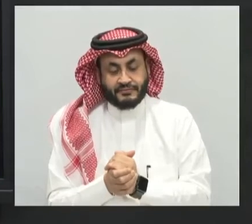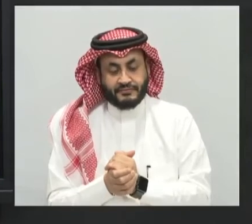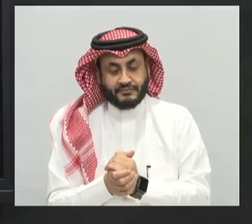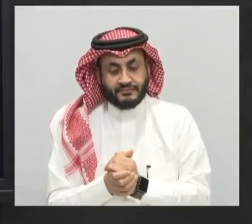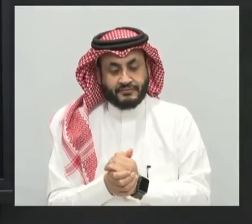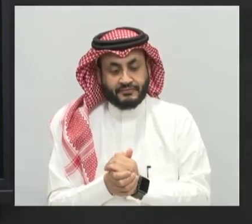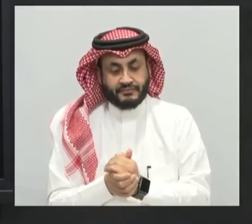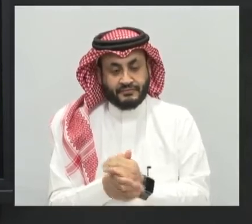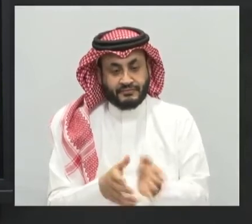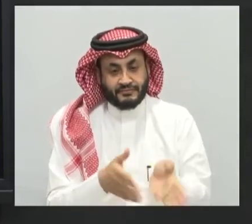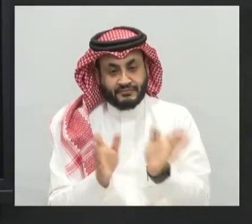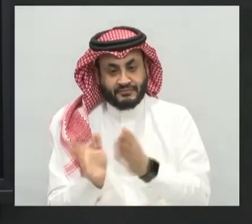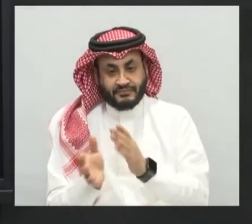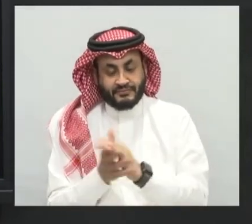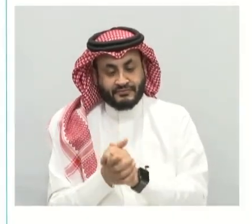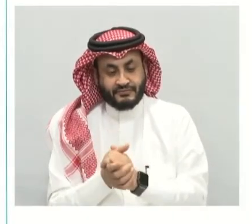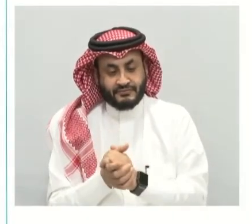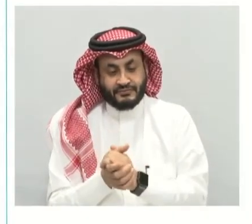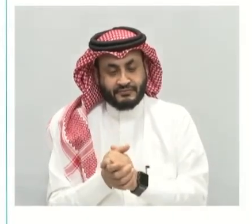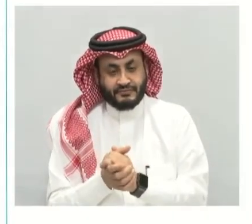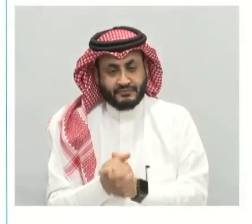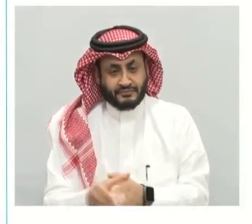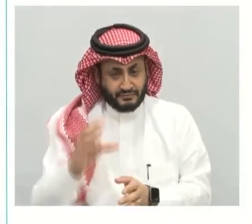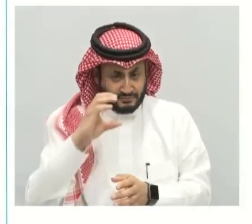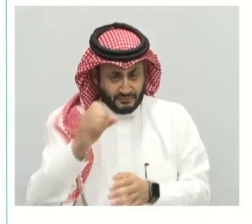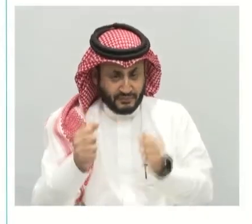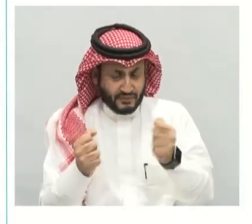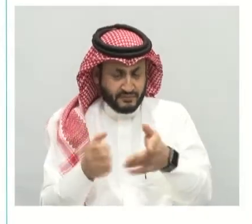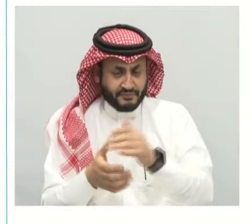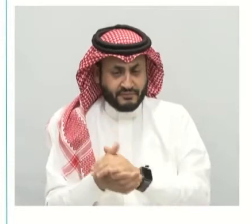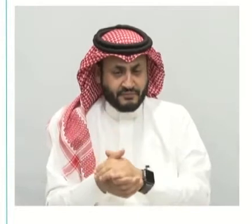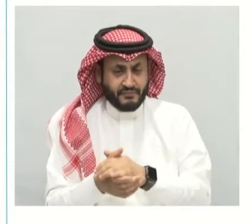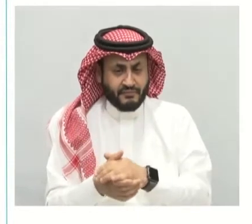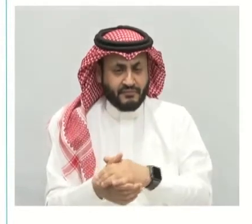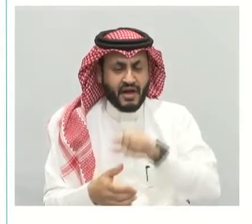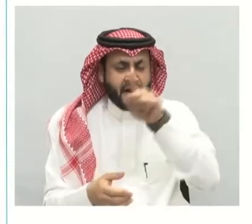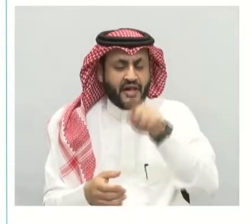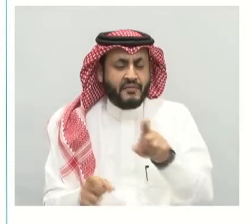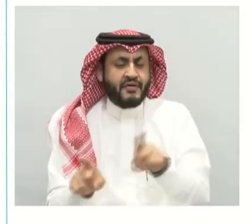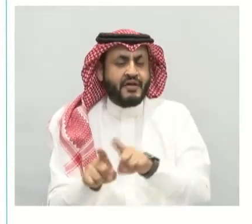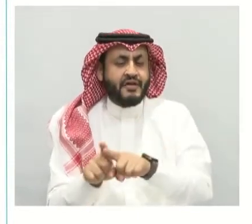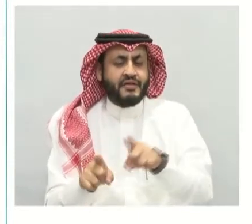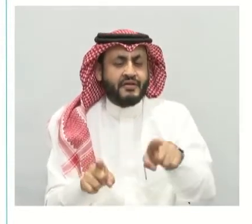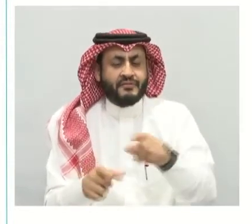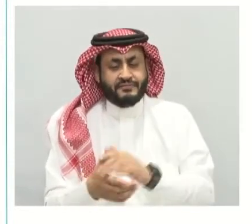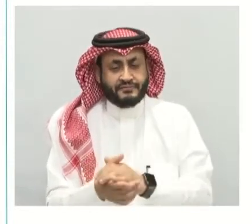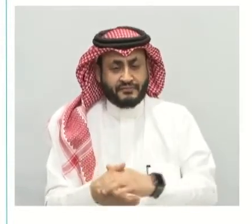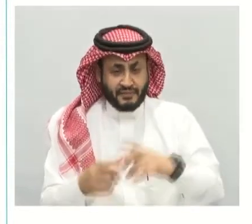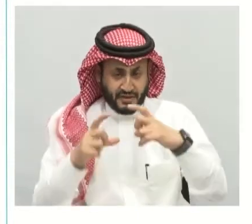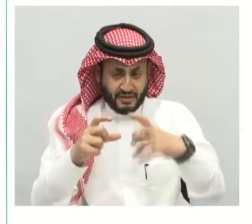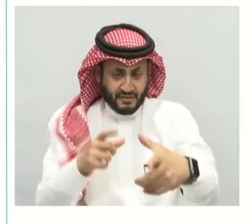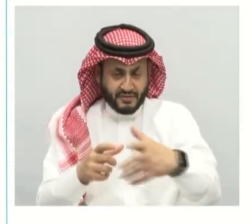picture. So, and also in exercise C, we said that ask a partner, use the pictures in exercise B about